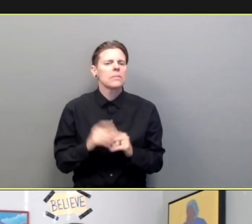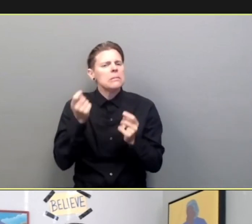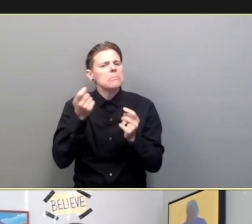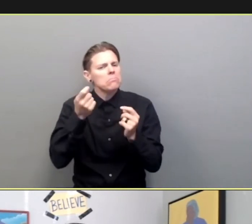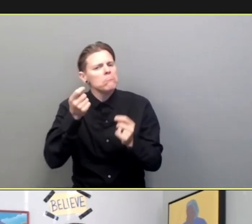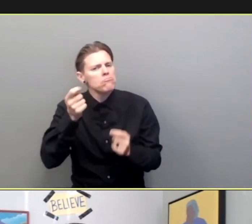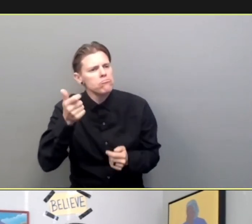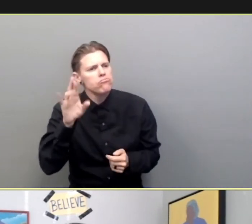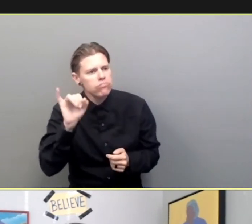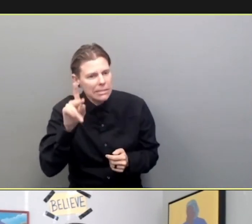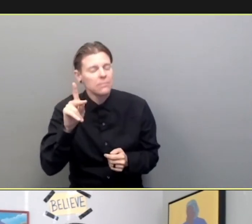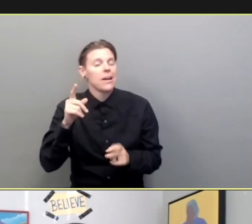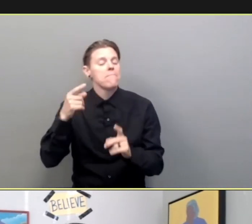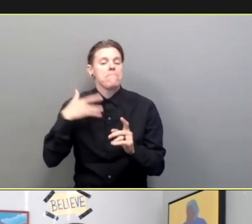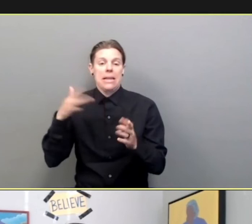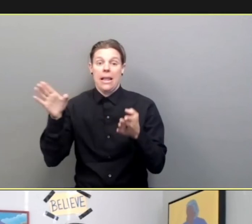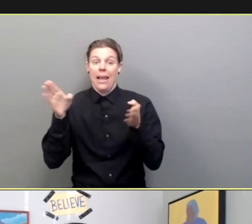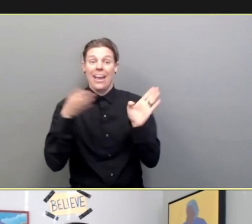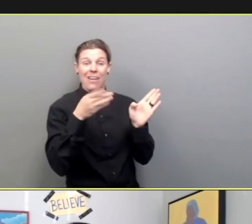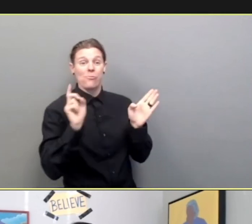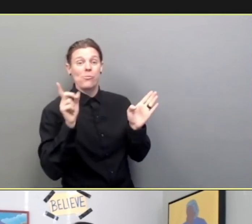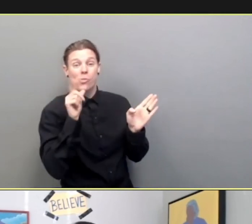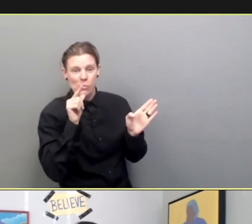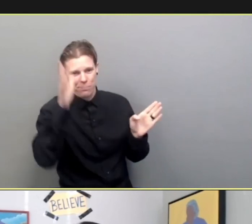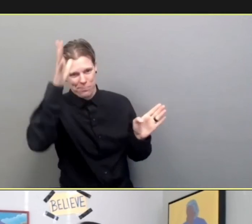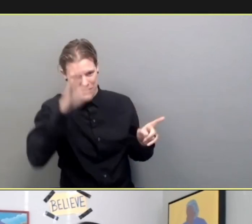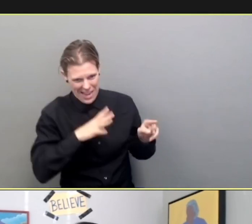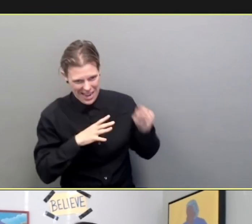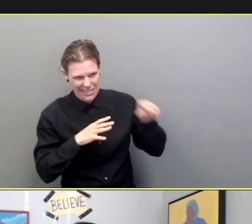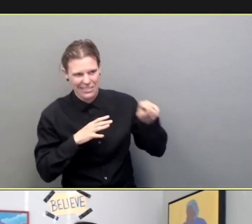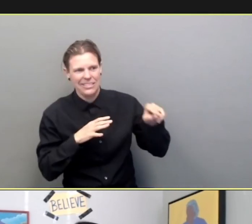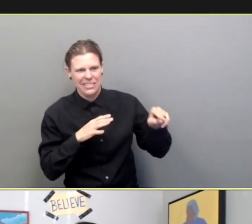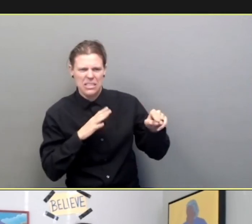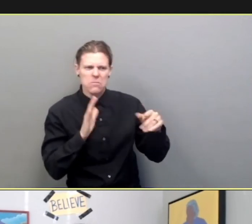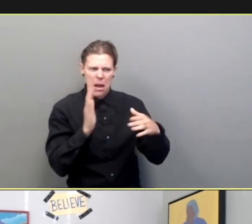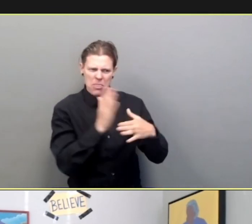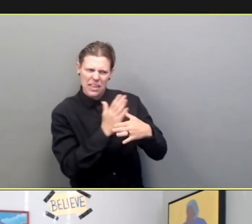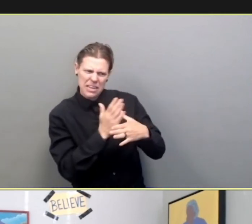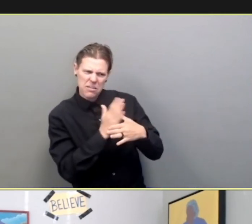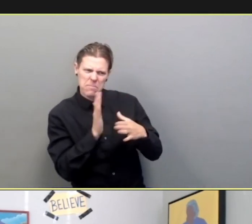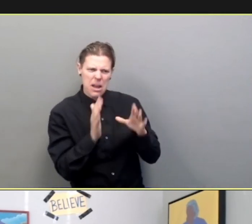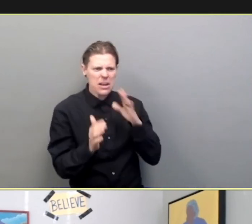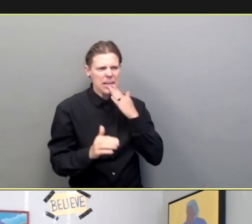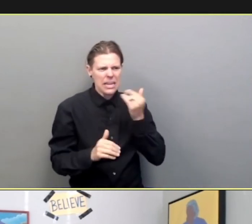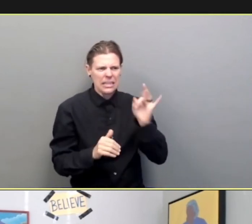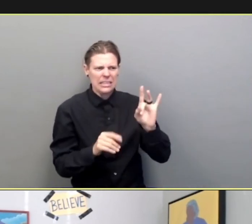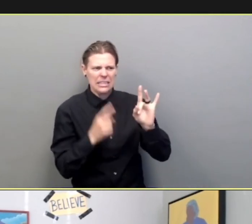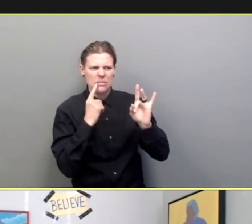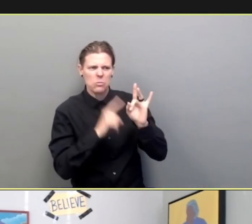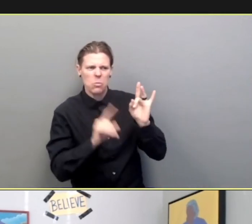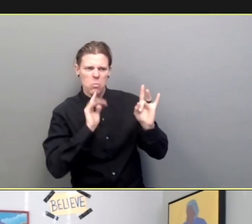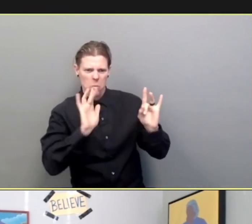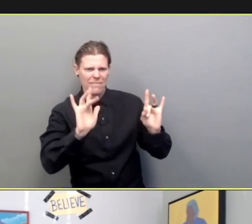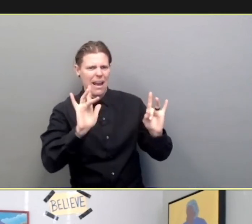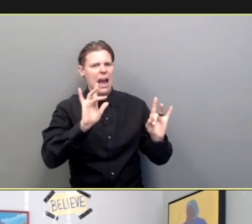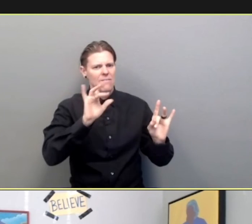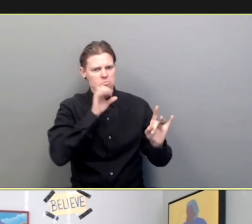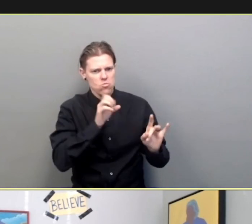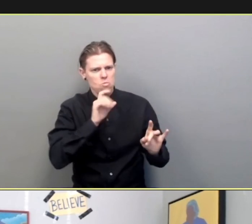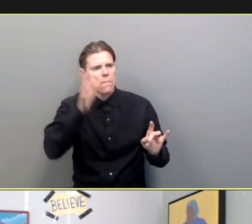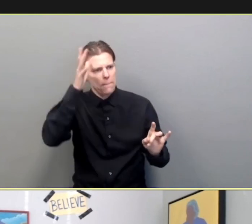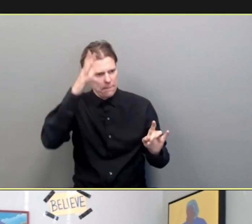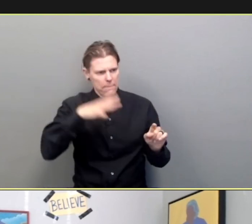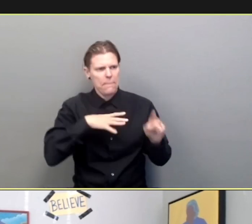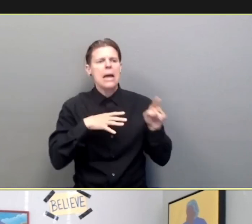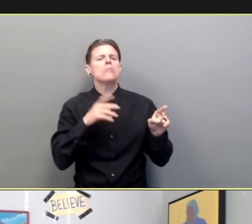between a certain age range, I believe 18 to 25, somewhere around there. And but